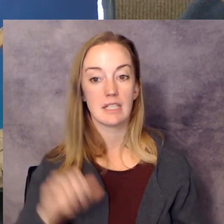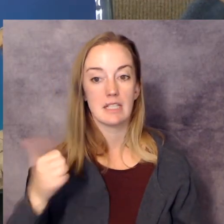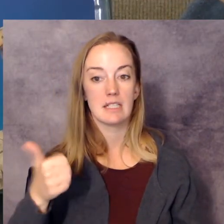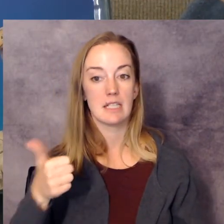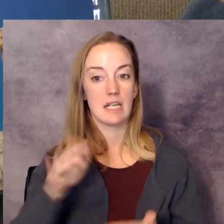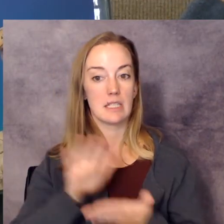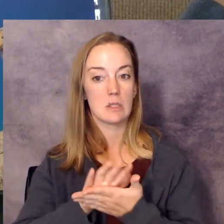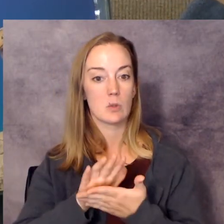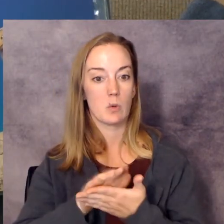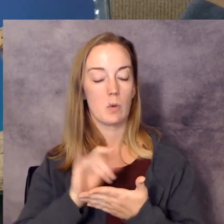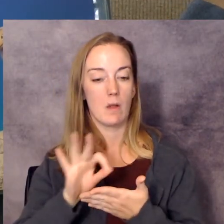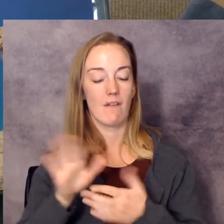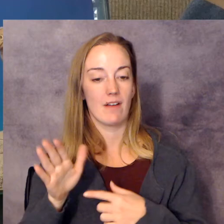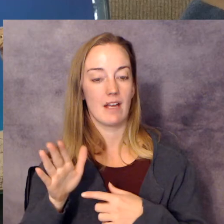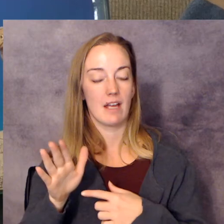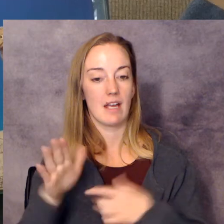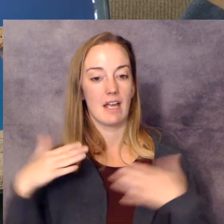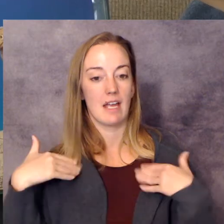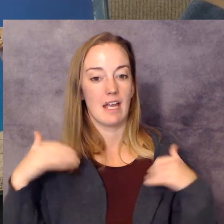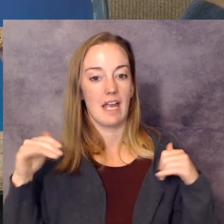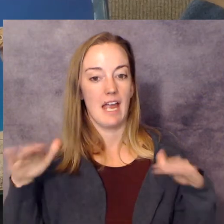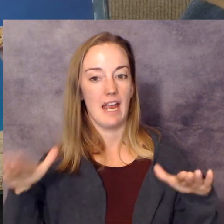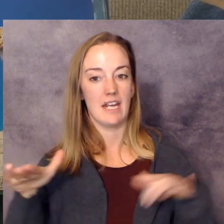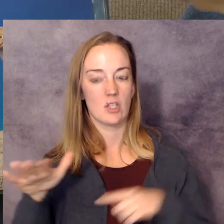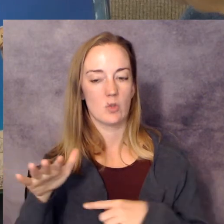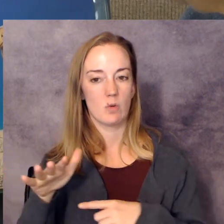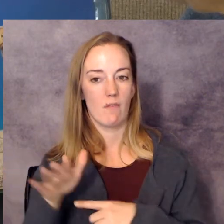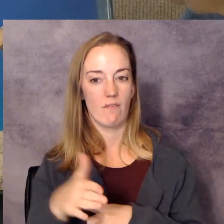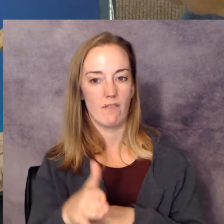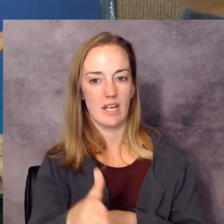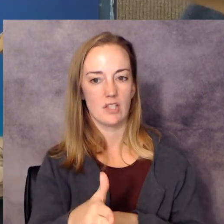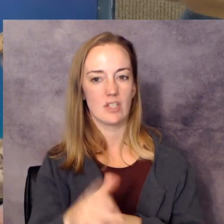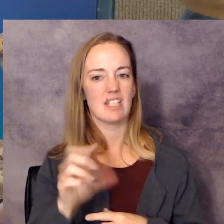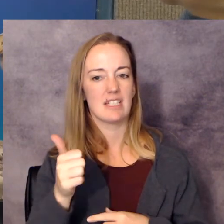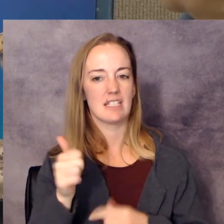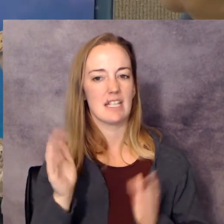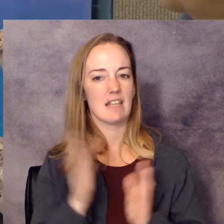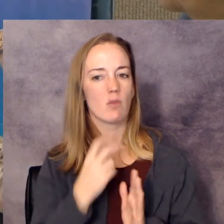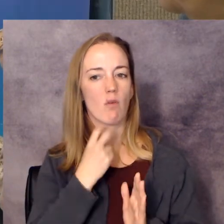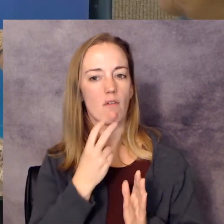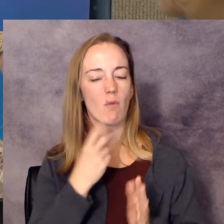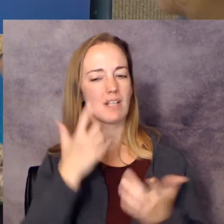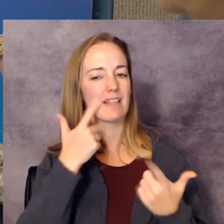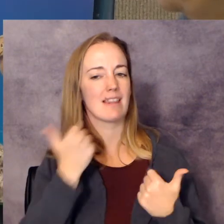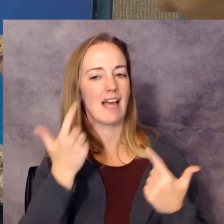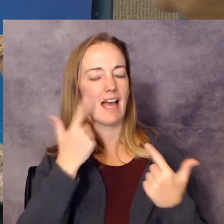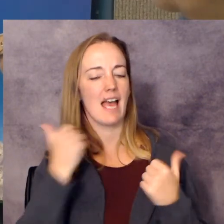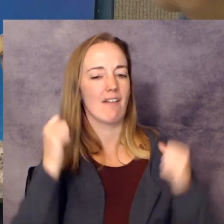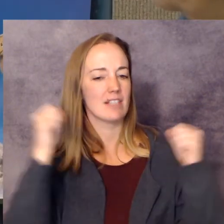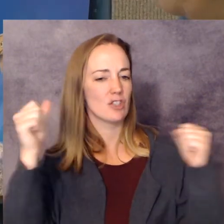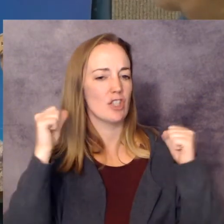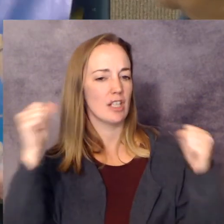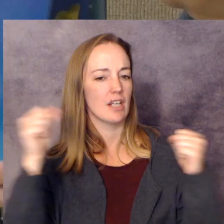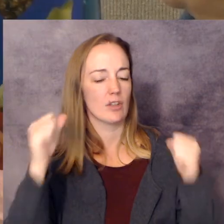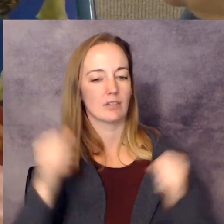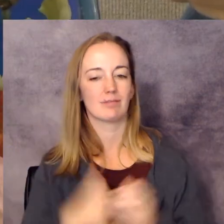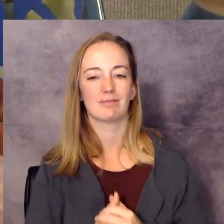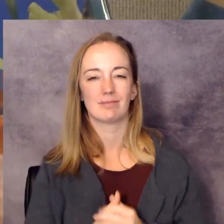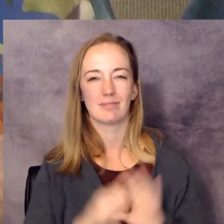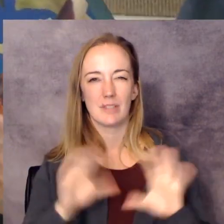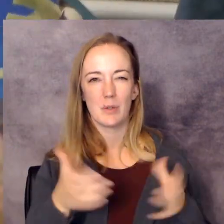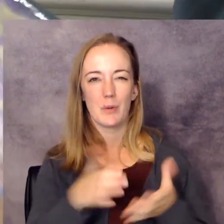10 school of angelfish appeared. 10 little voices laughed and cheered. Looked at the school of